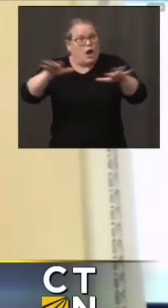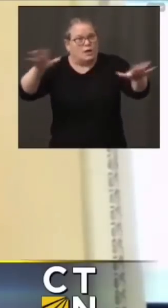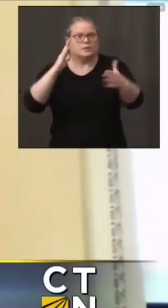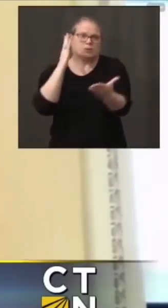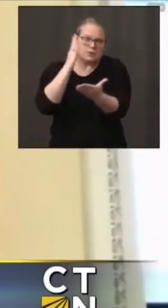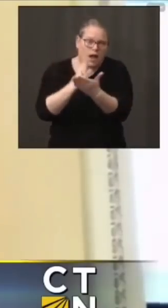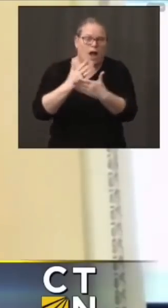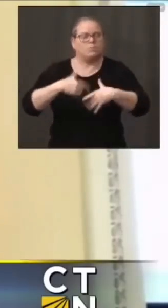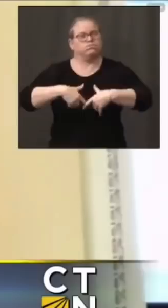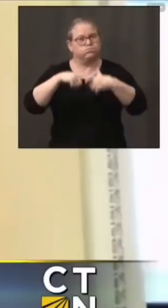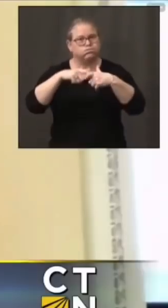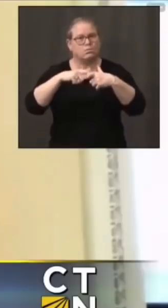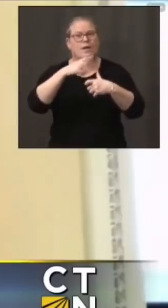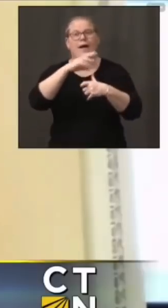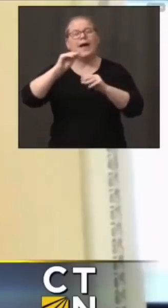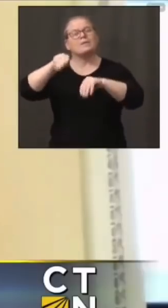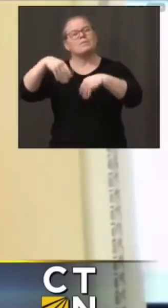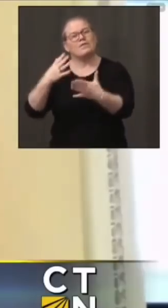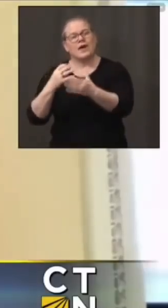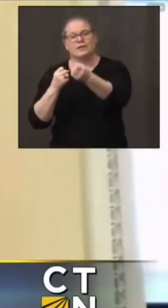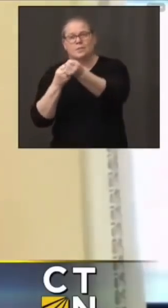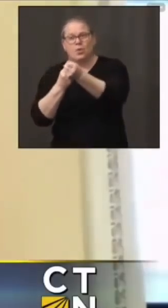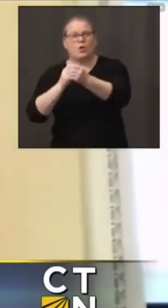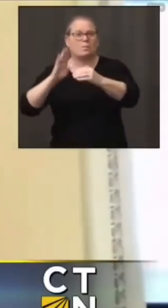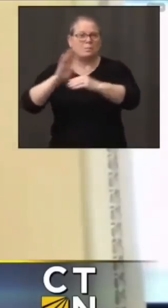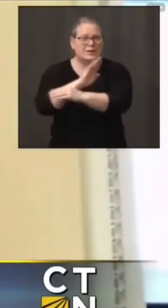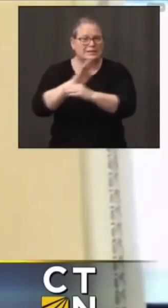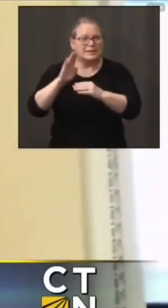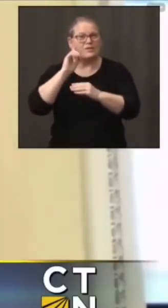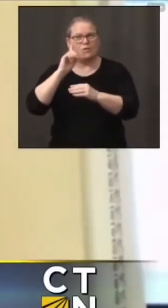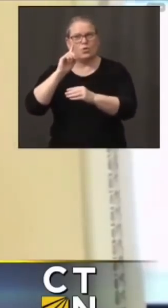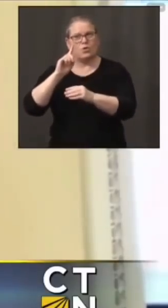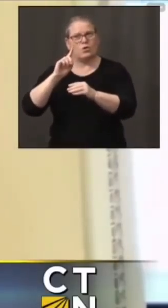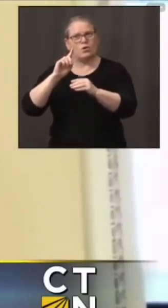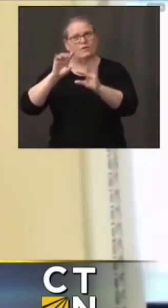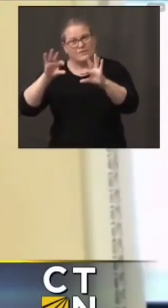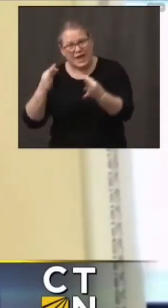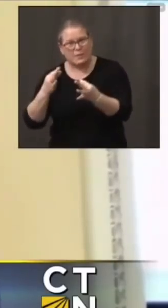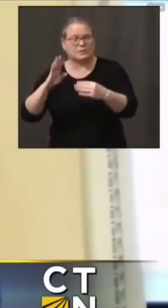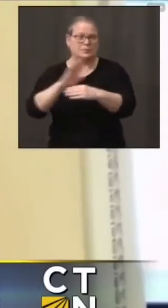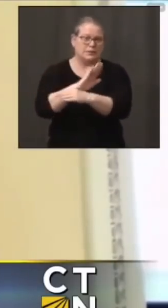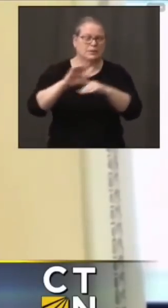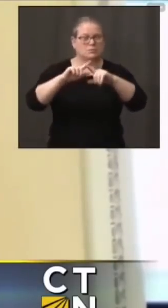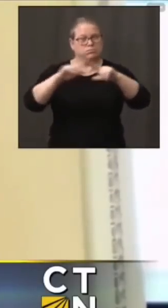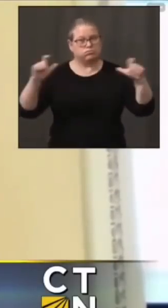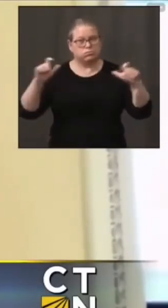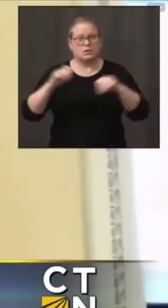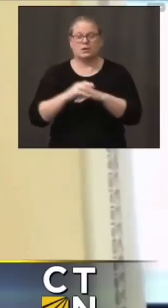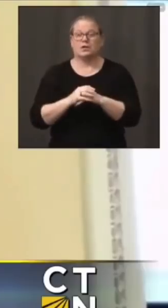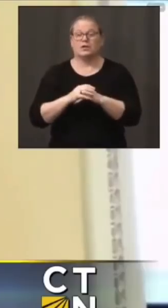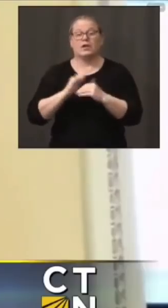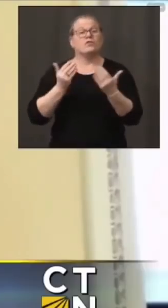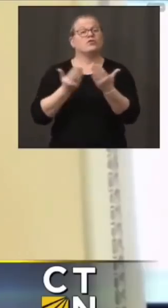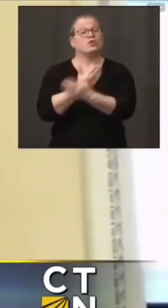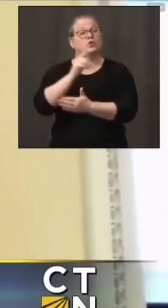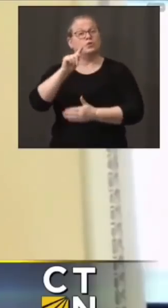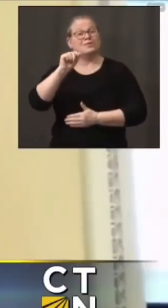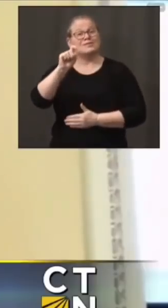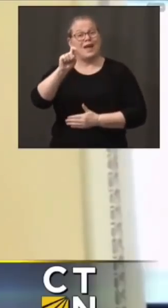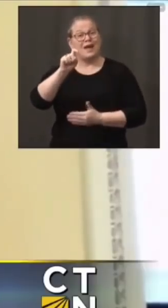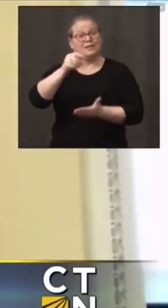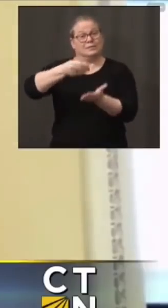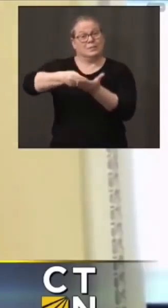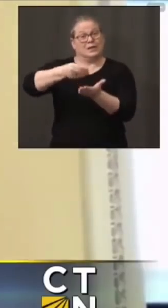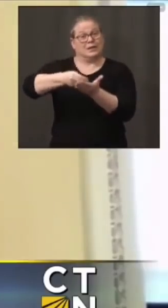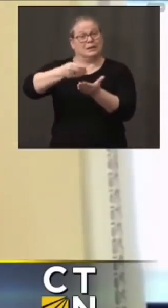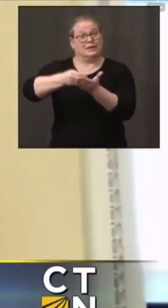results for hardworking families. There's a new $600 tax credit that each taxpayer will